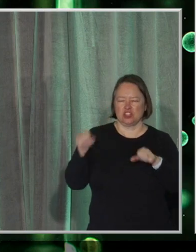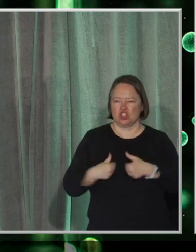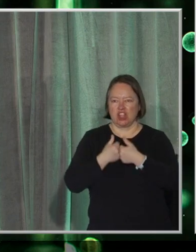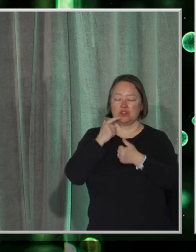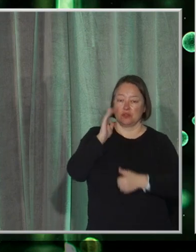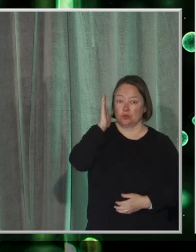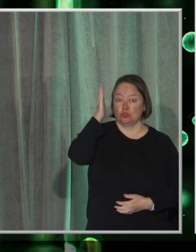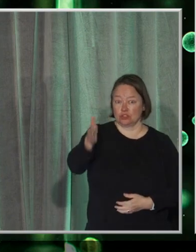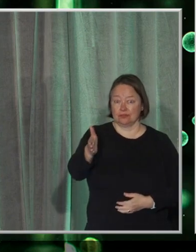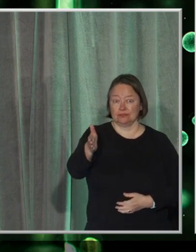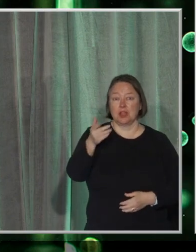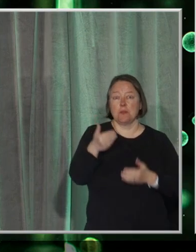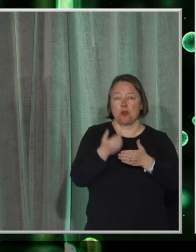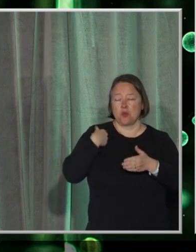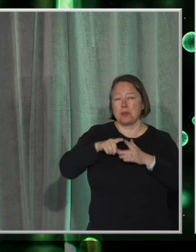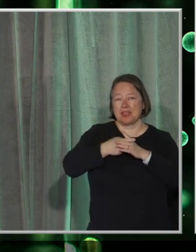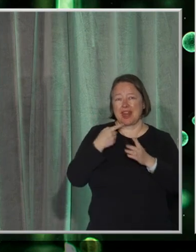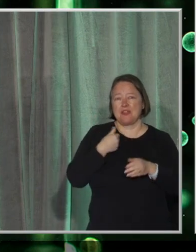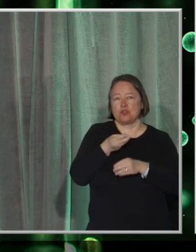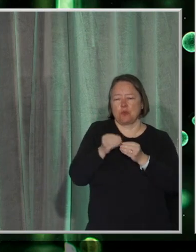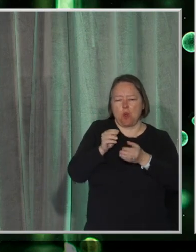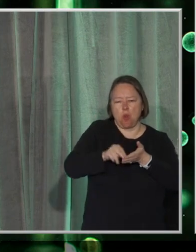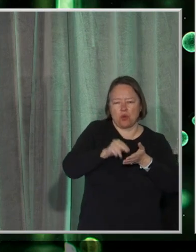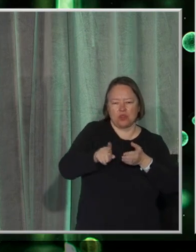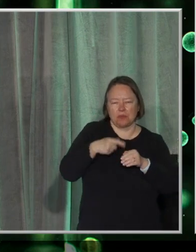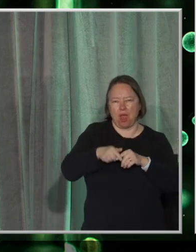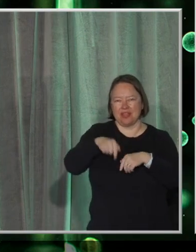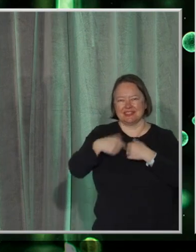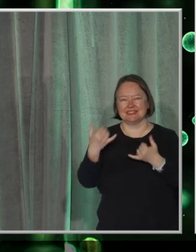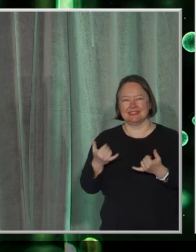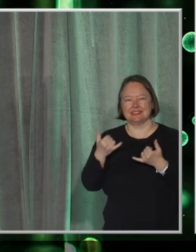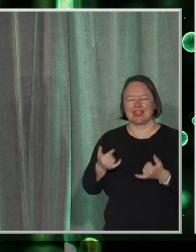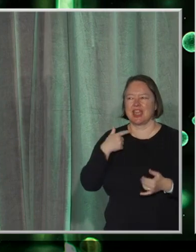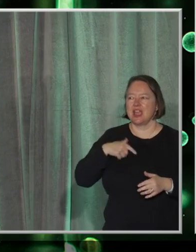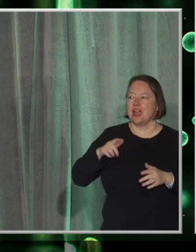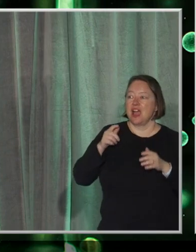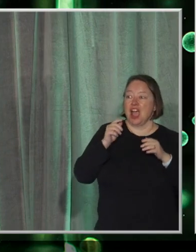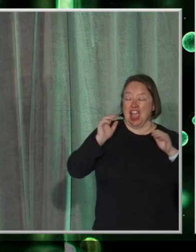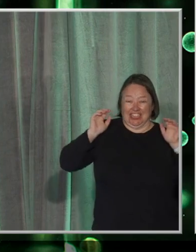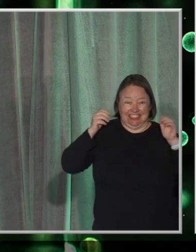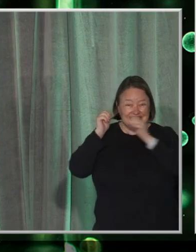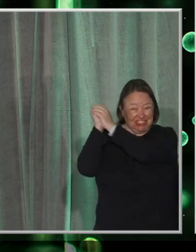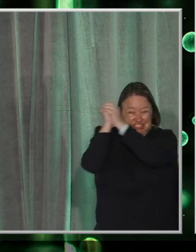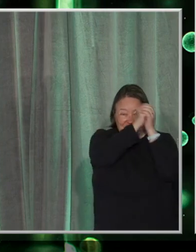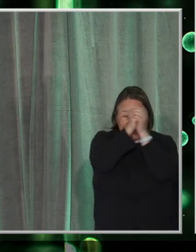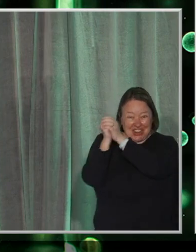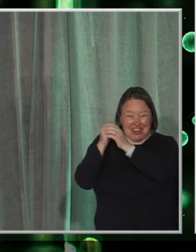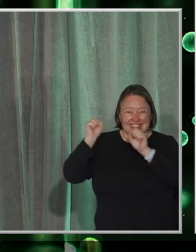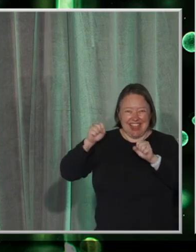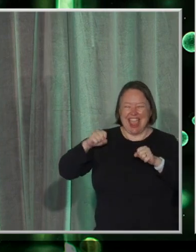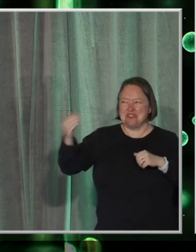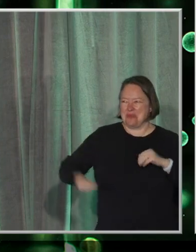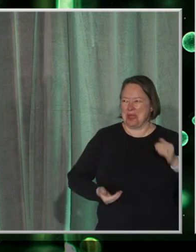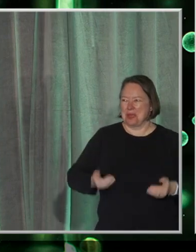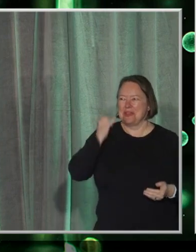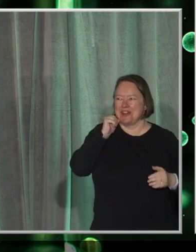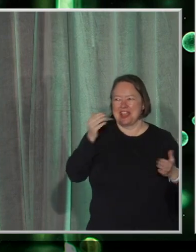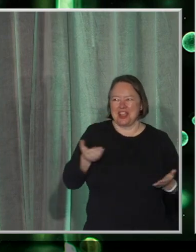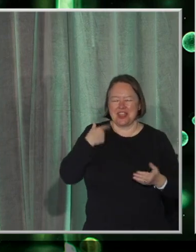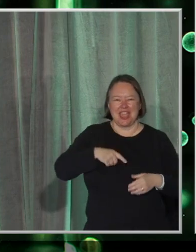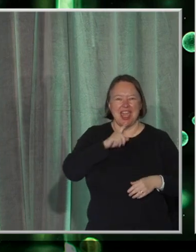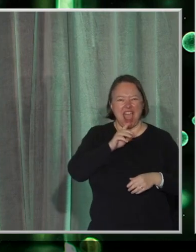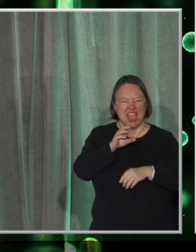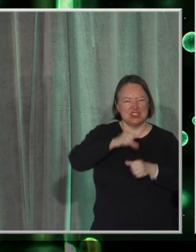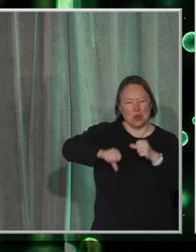Before we begin, I have a few more notes on the day. Cheering is welcome. If not here, then please cheer on